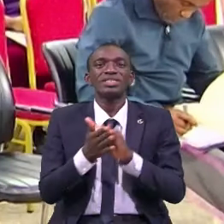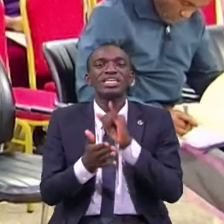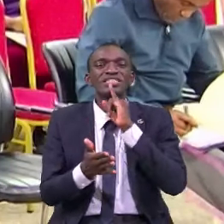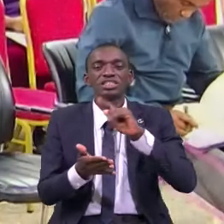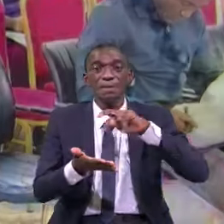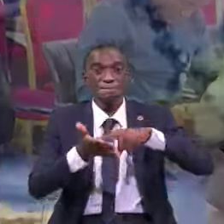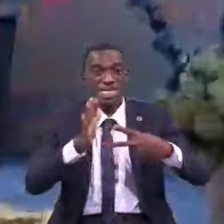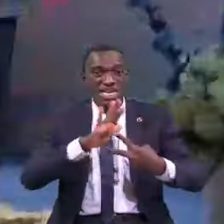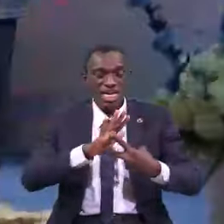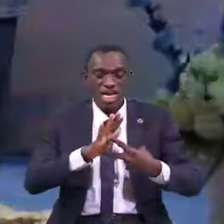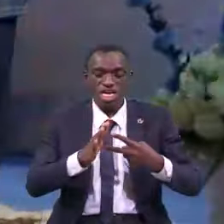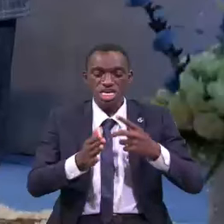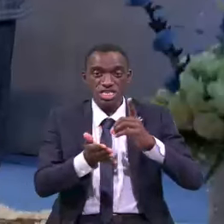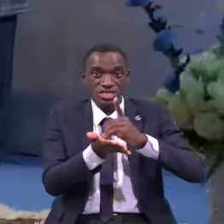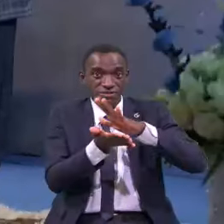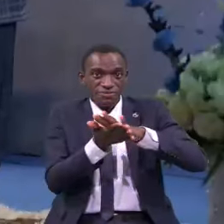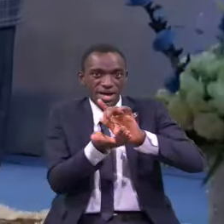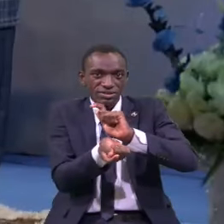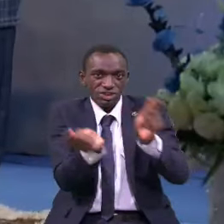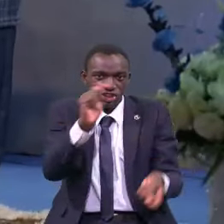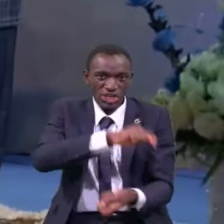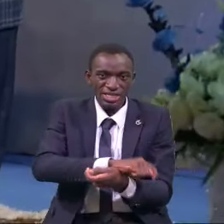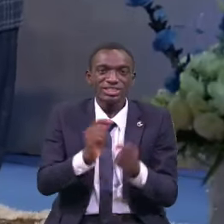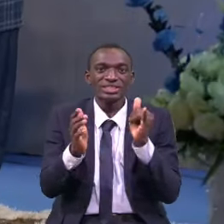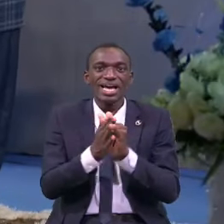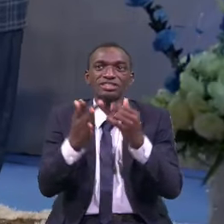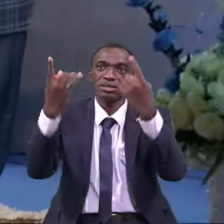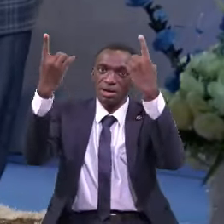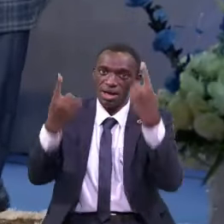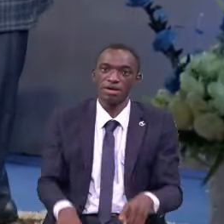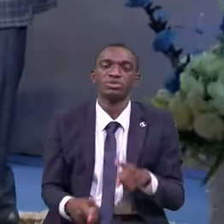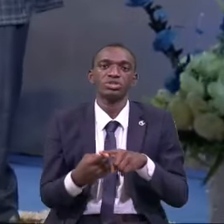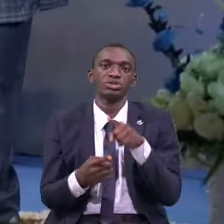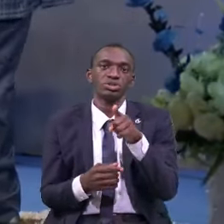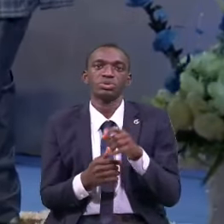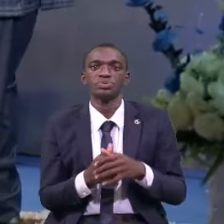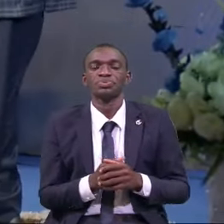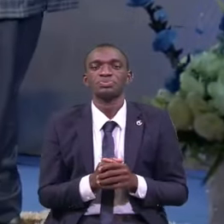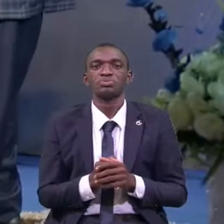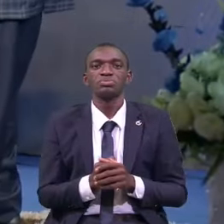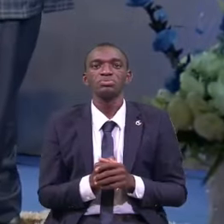divine change that comes upon your life.